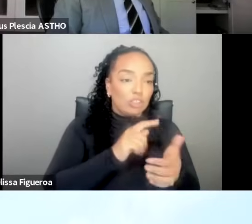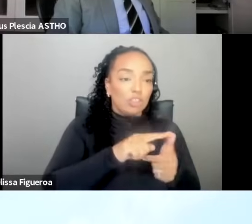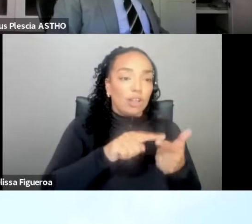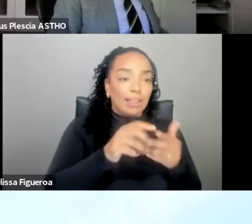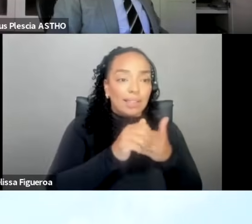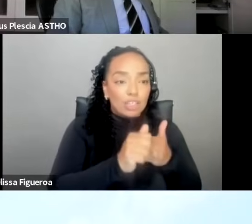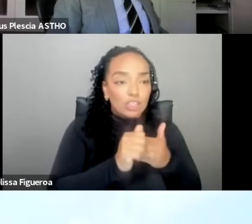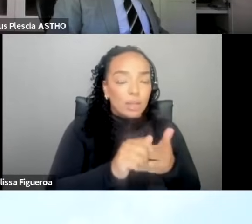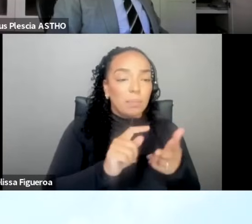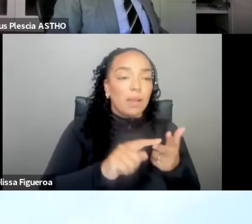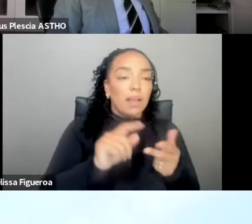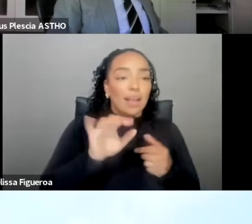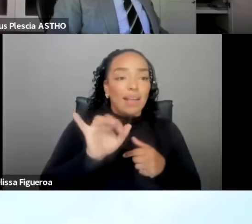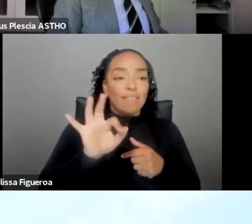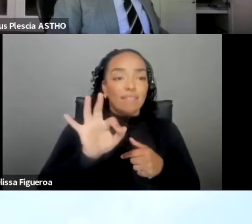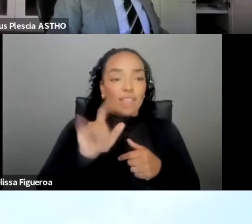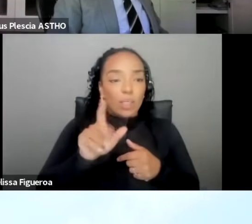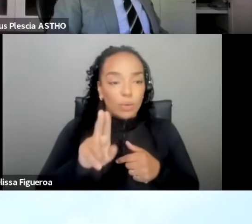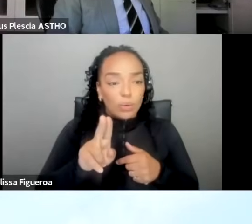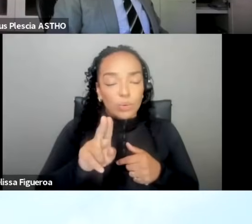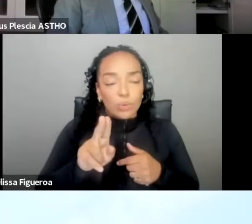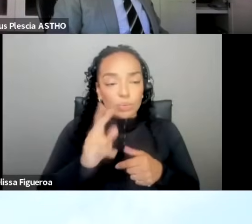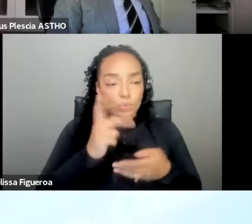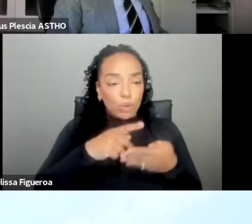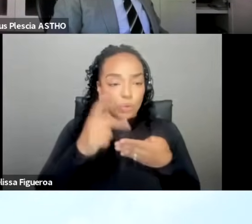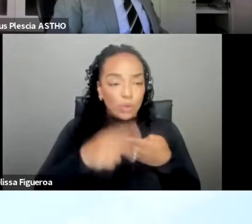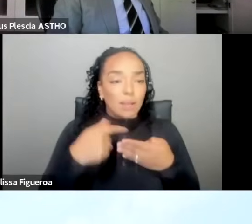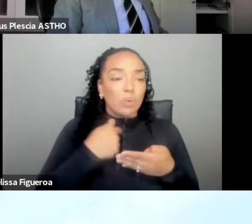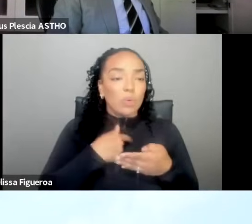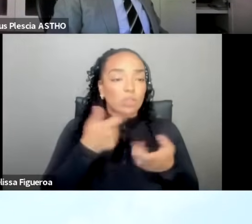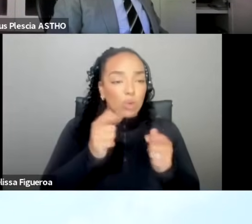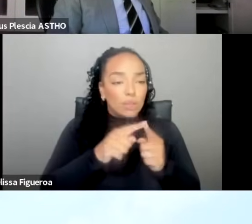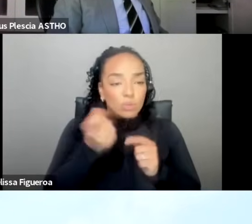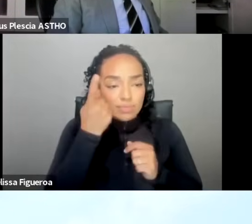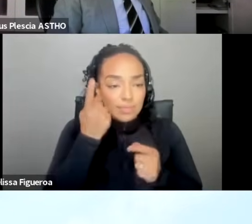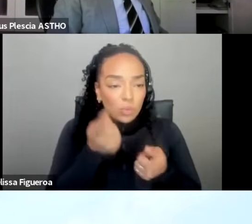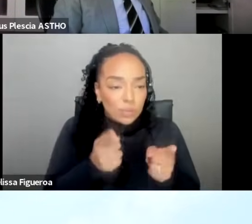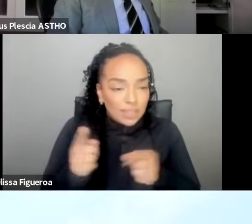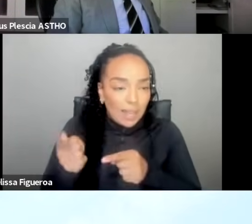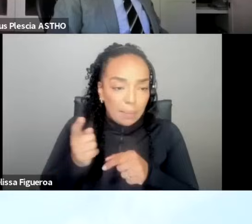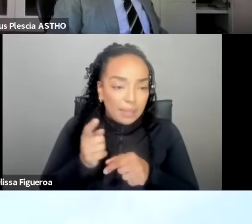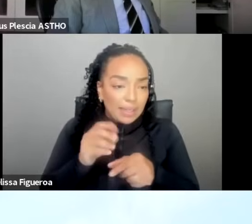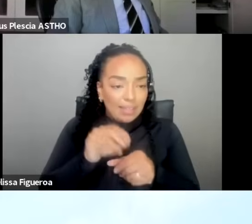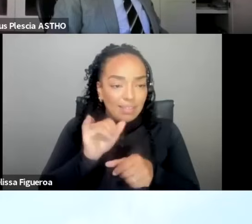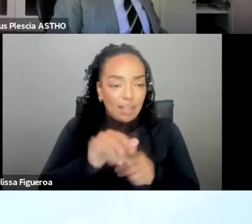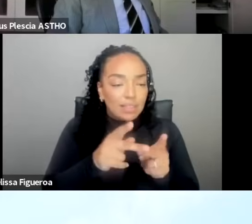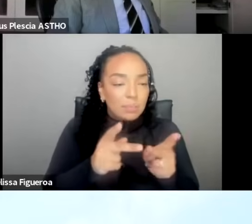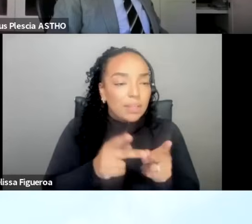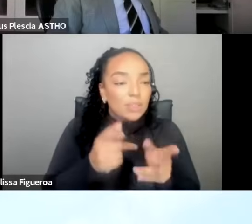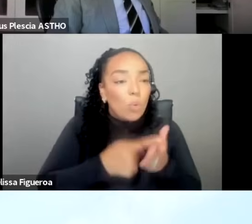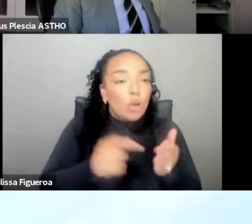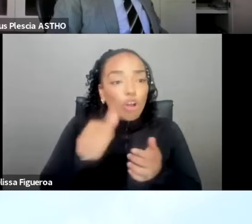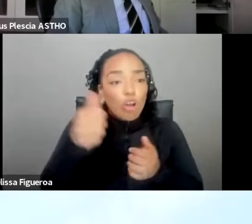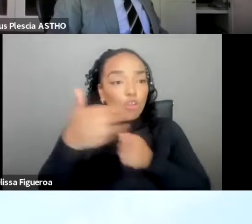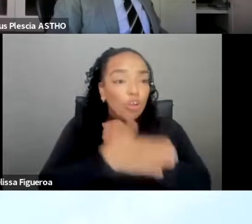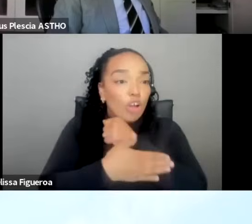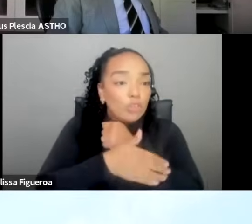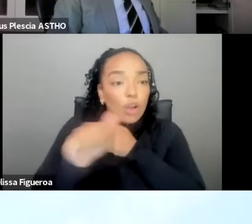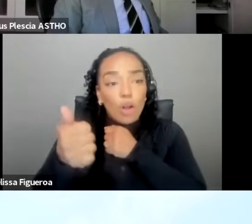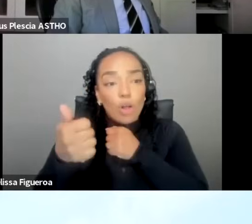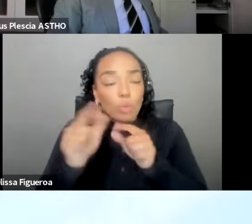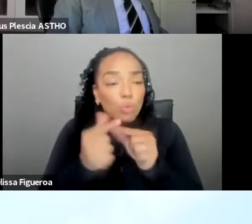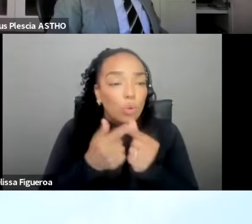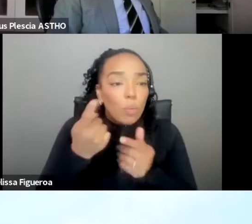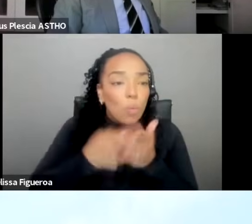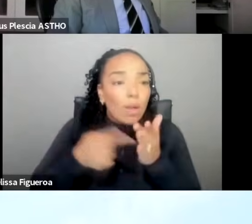Influenza Program, to understand what's happening in the space, what other countries, other groups are seeing, not just from a